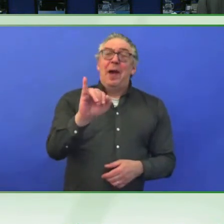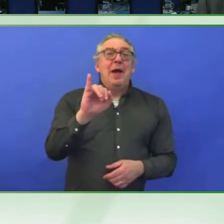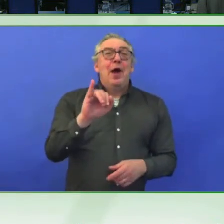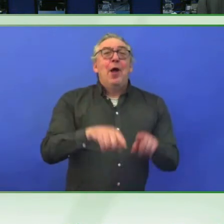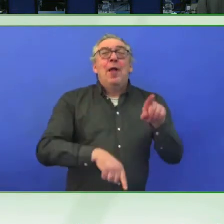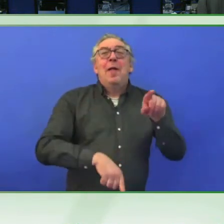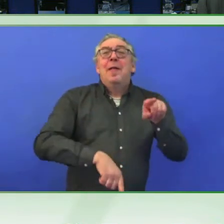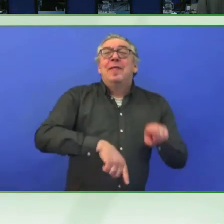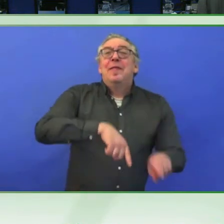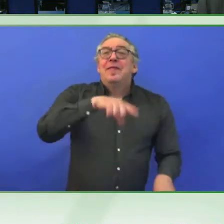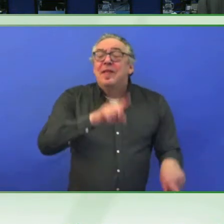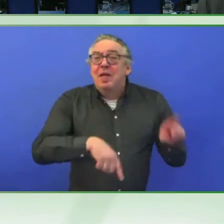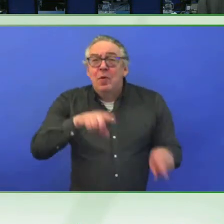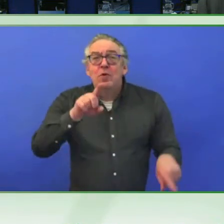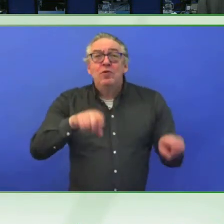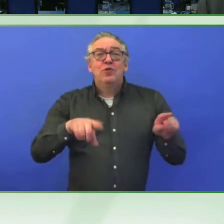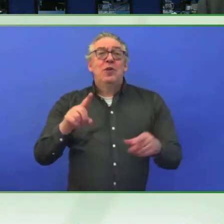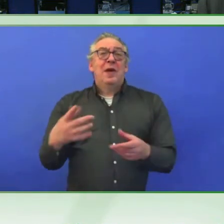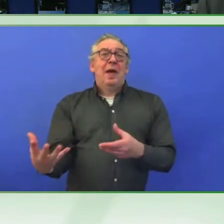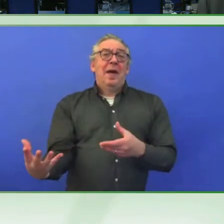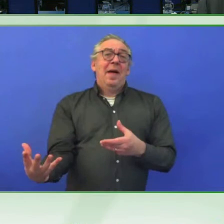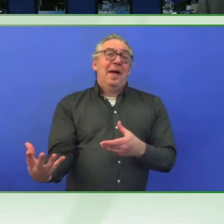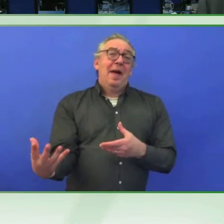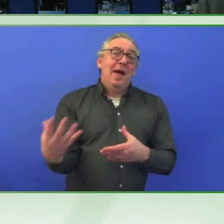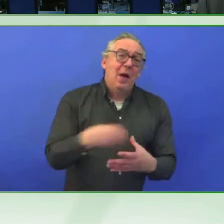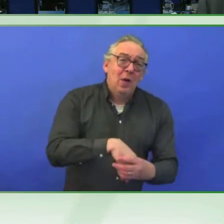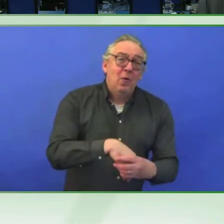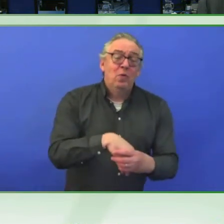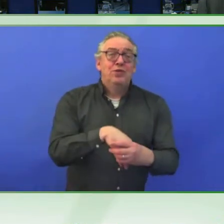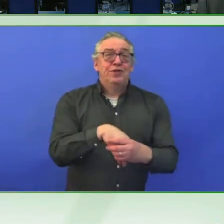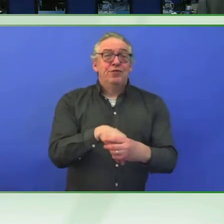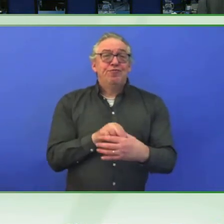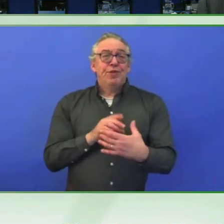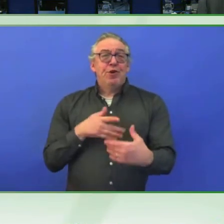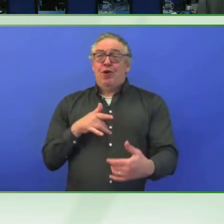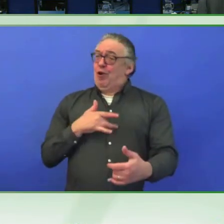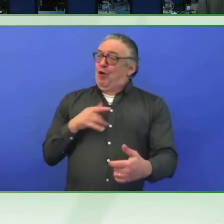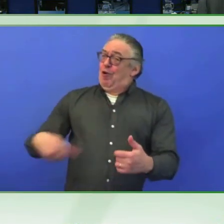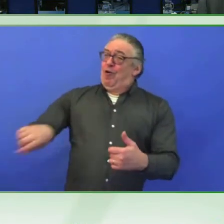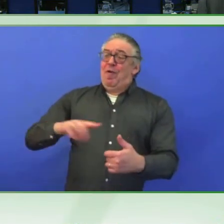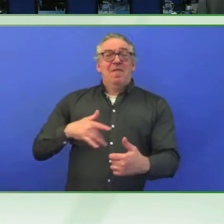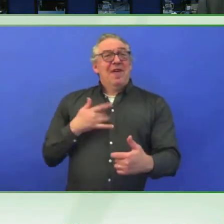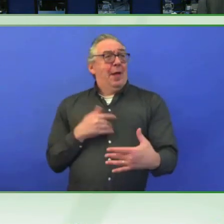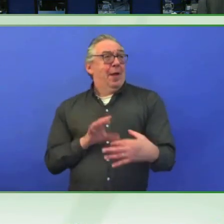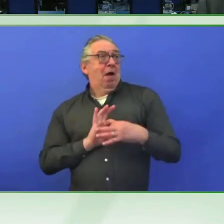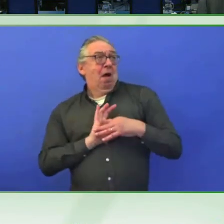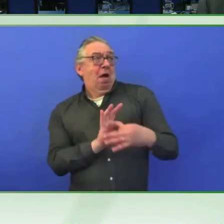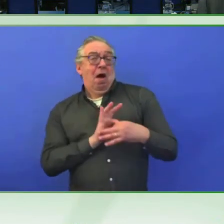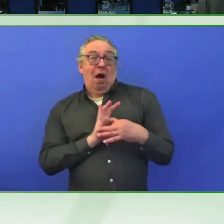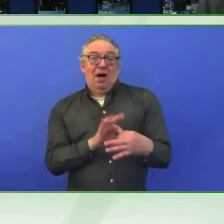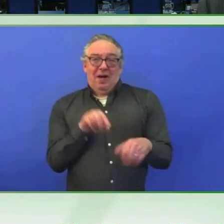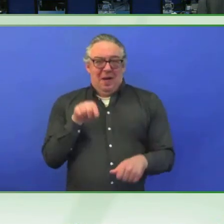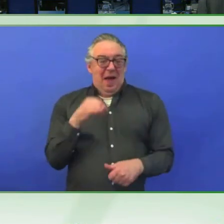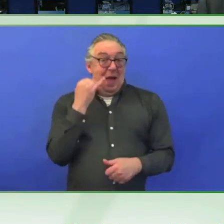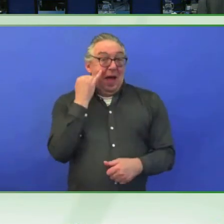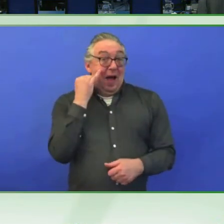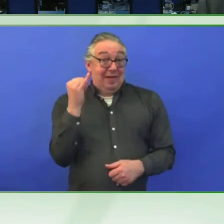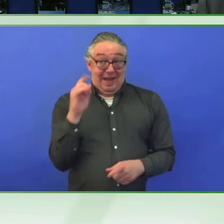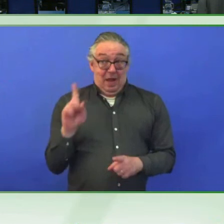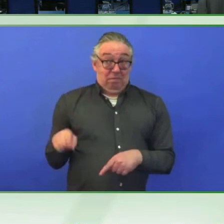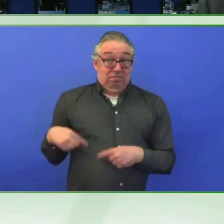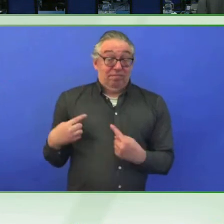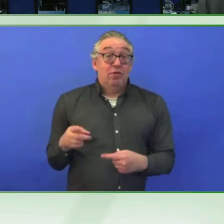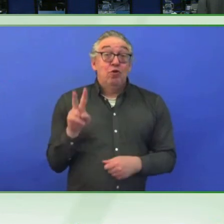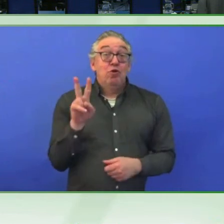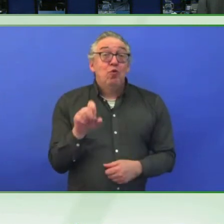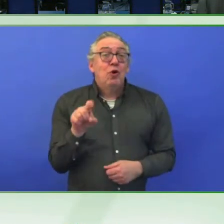and belonging in some cases is coming in as a wave, especially since 2019 with